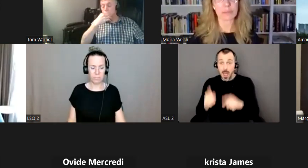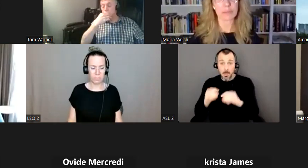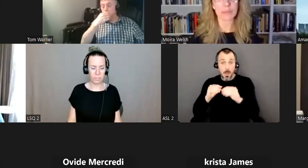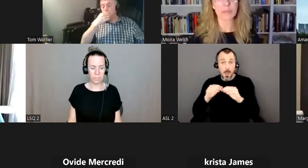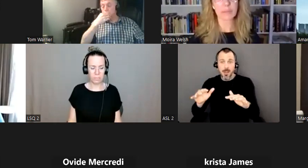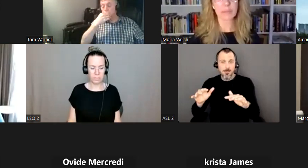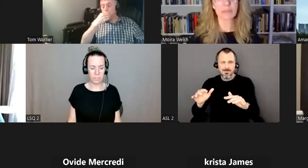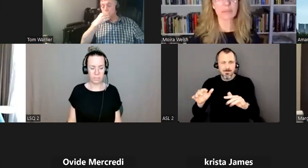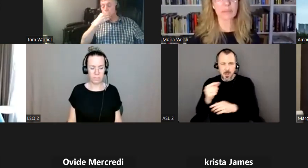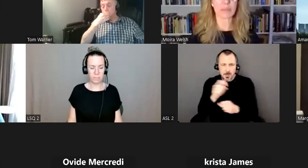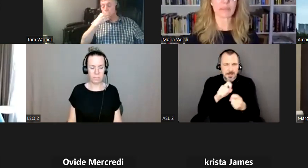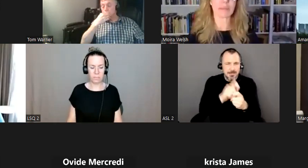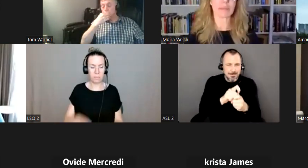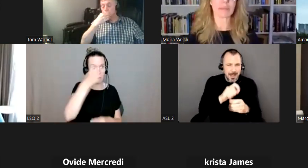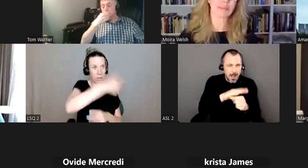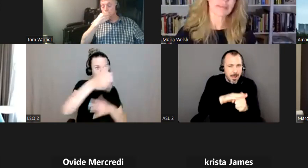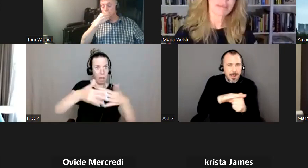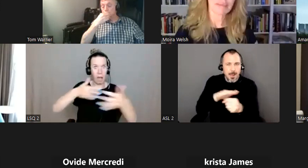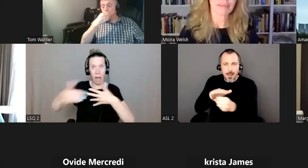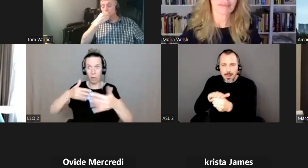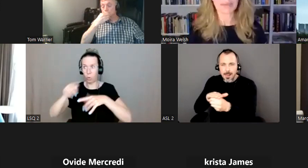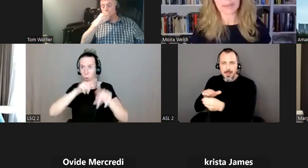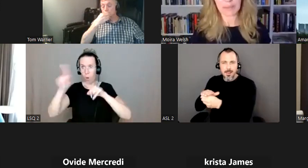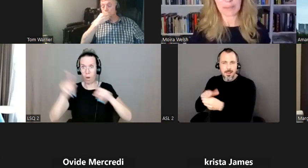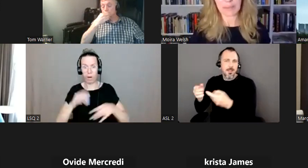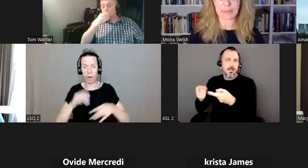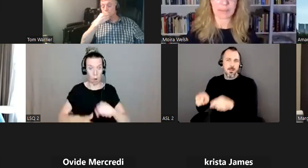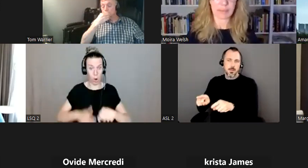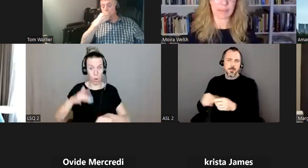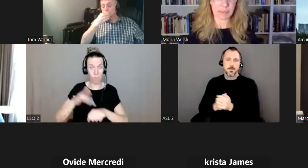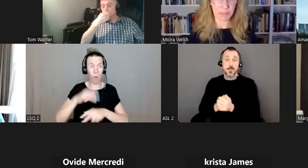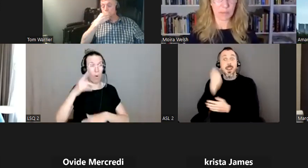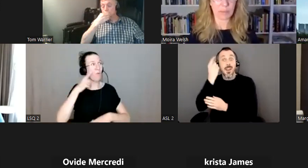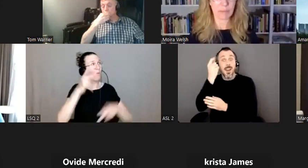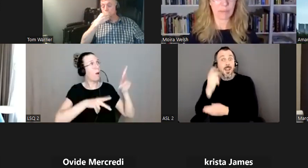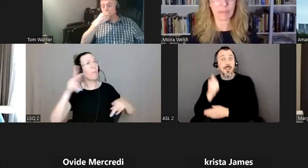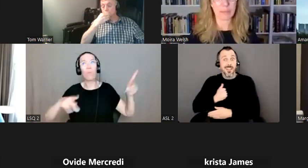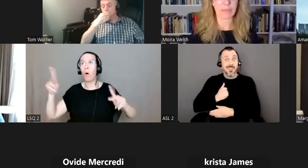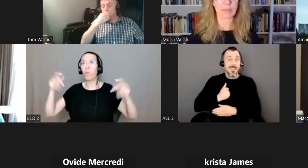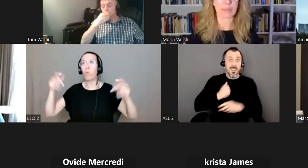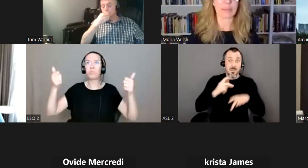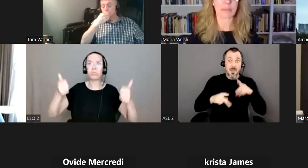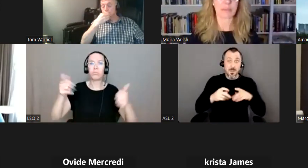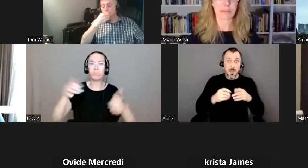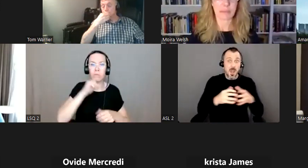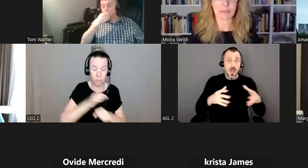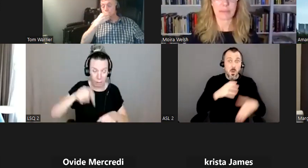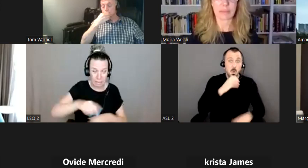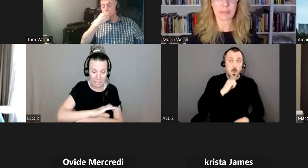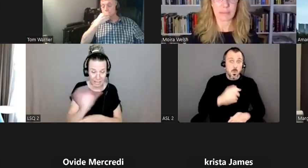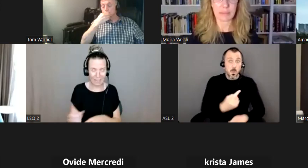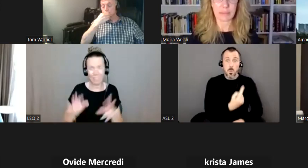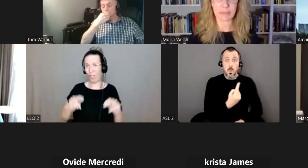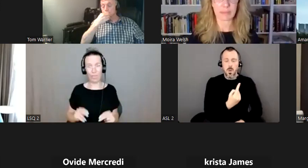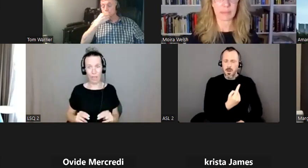world is, aging, like this, we're not the only ones in Canada that are aging, all over the world. We need better models.